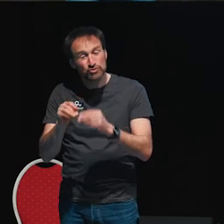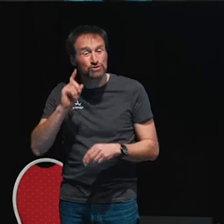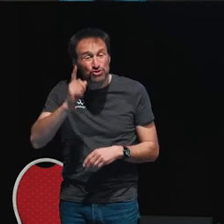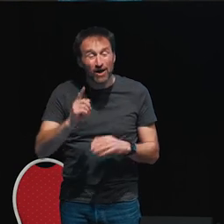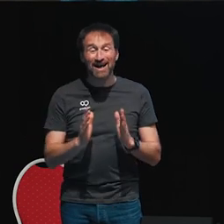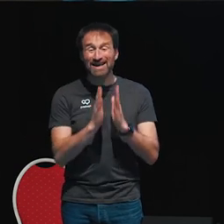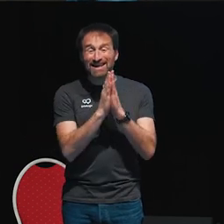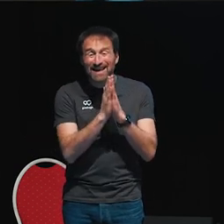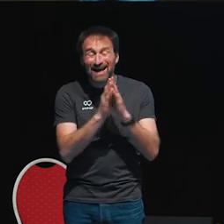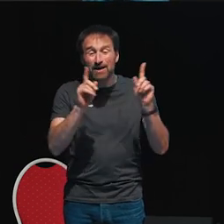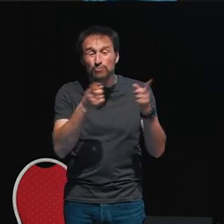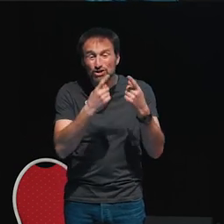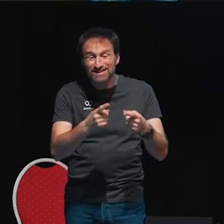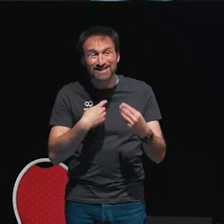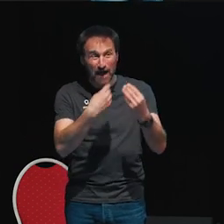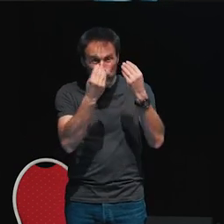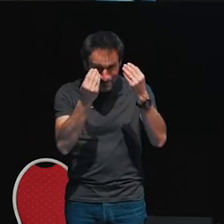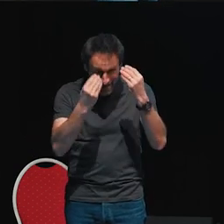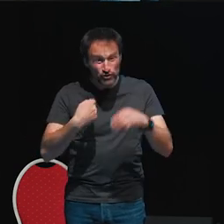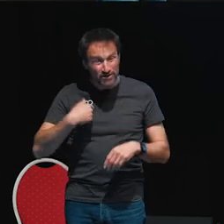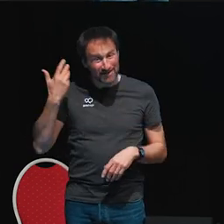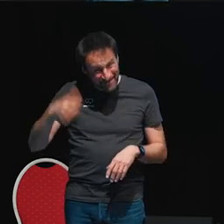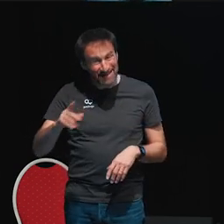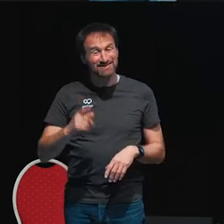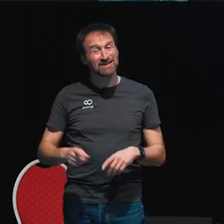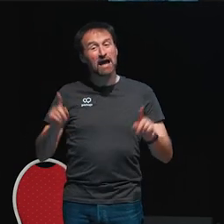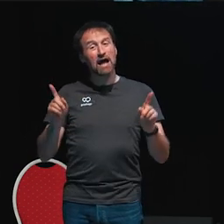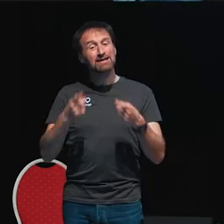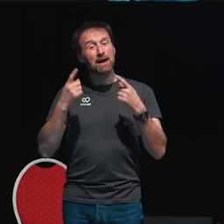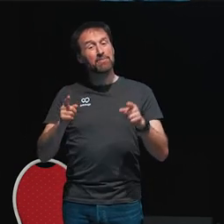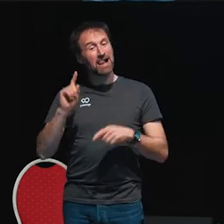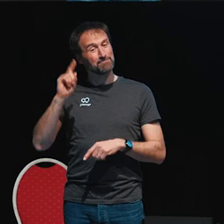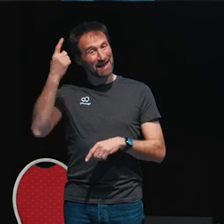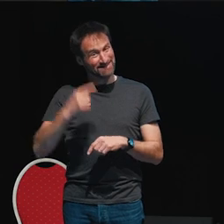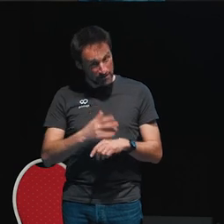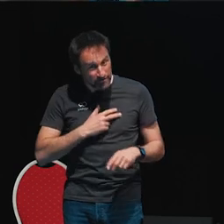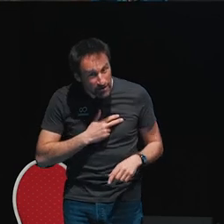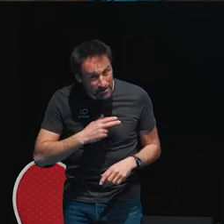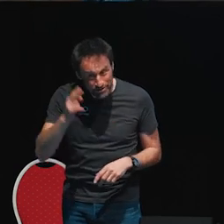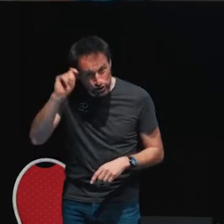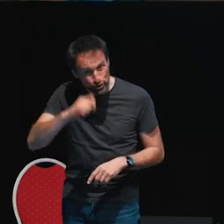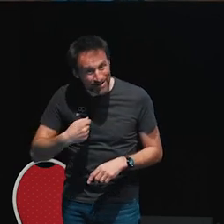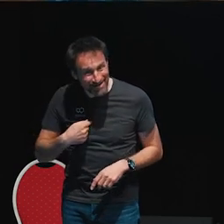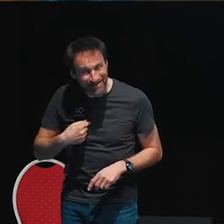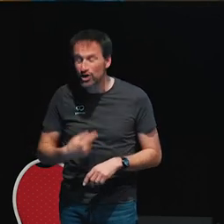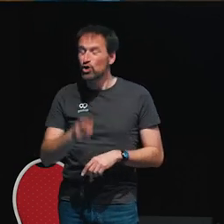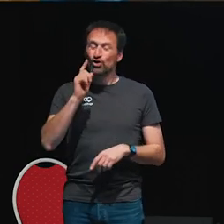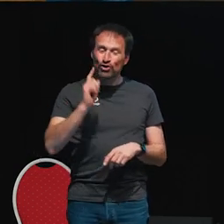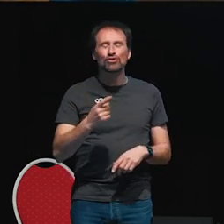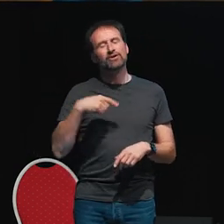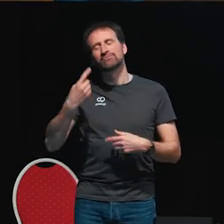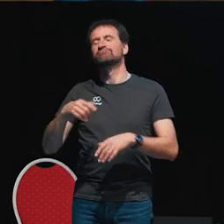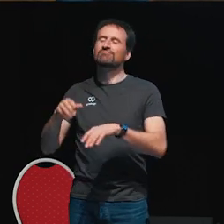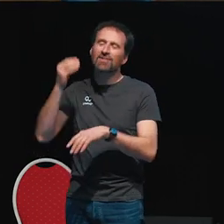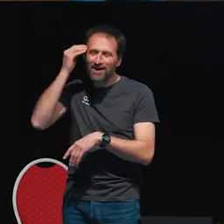I was going to be a Kapellmeister. And seriously, for the university. And but I started learning how to program,